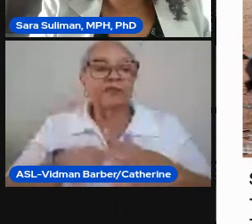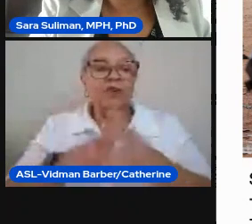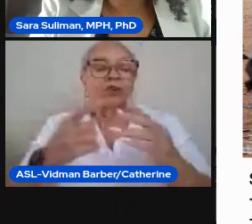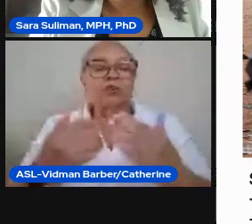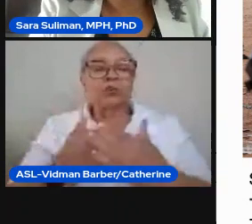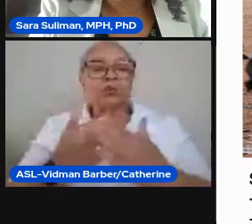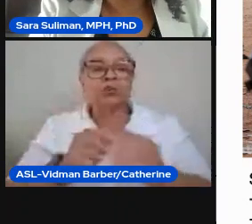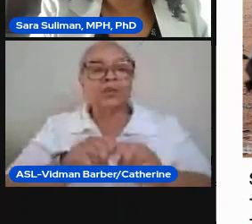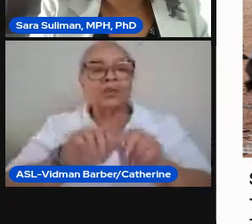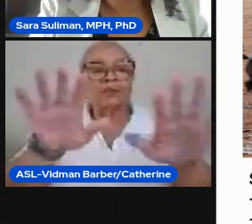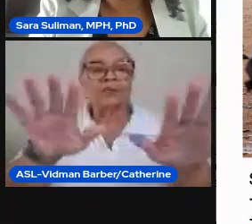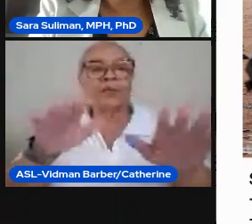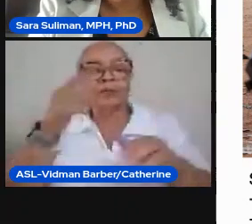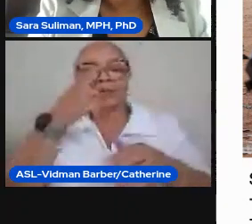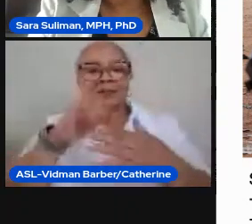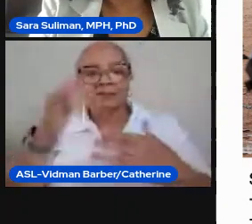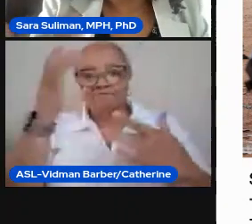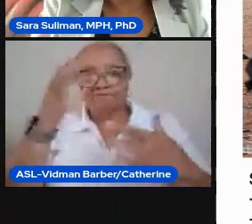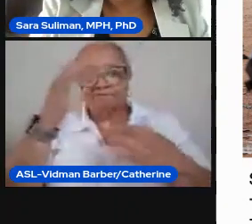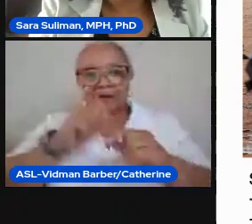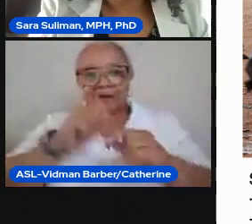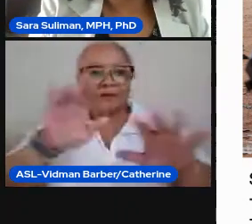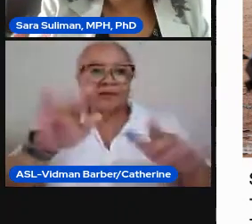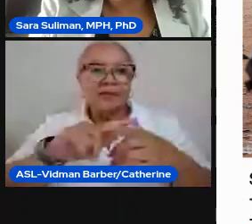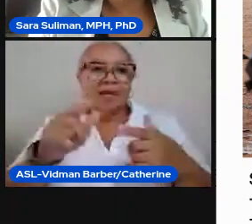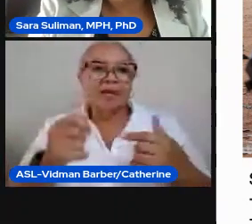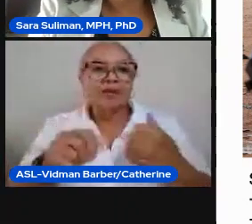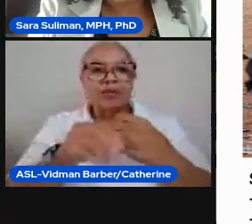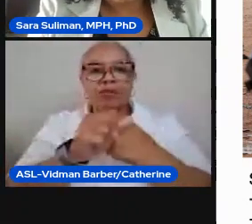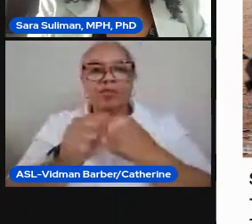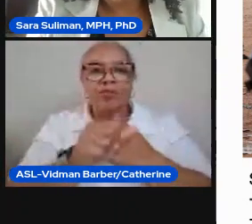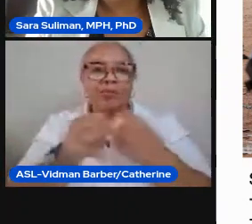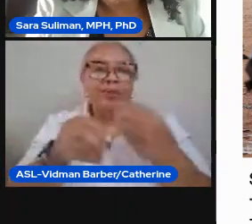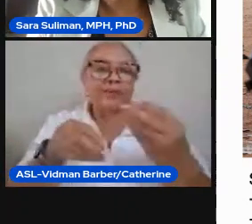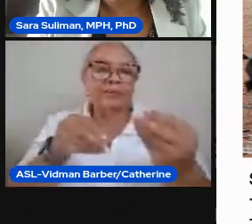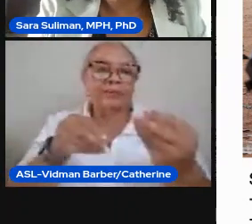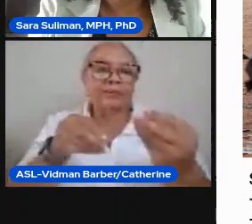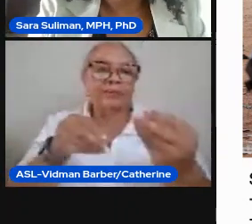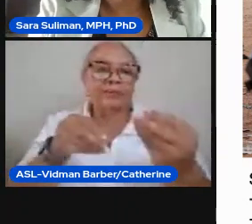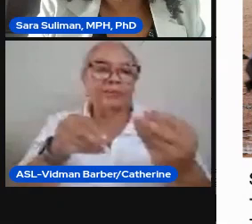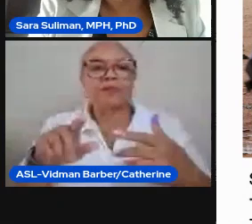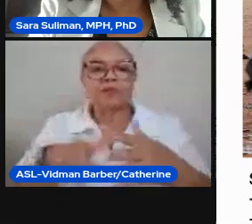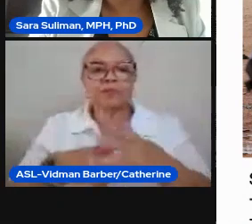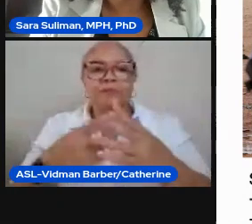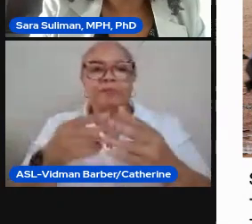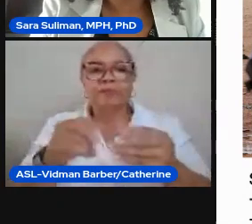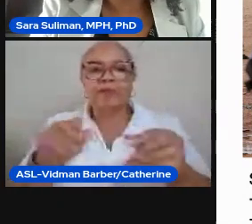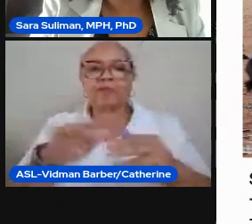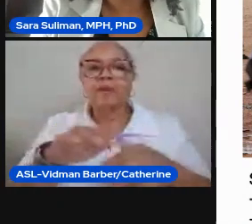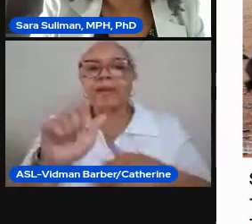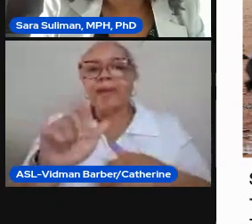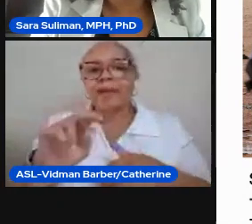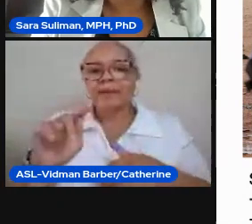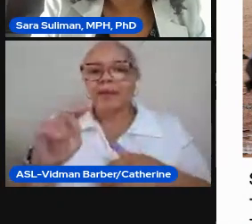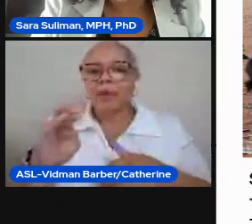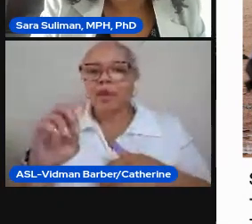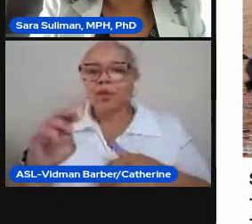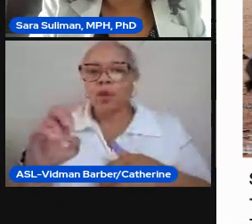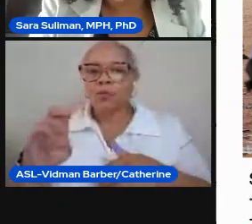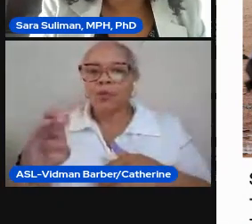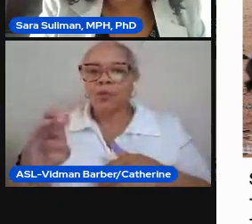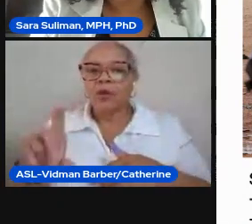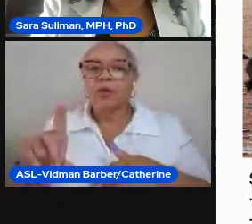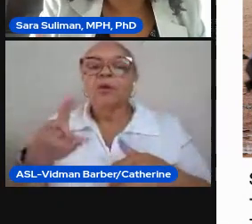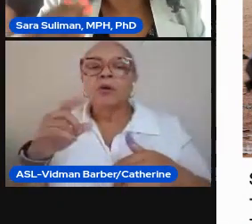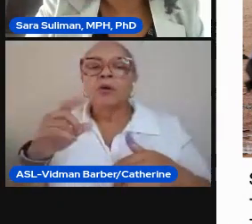a lot of interruption to antibiotic use, which would be a breeding ground for antimicrobial resistance. And this is something to keep an eye on, especially